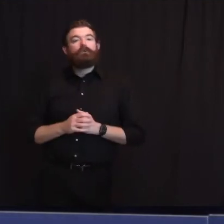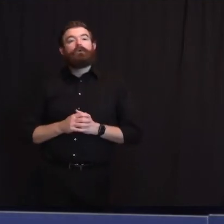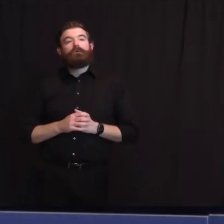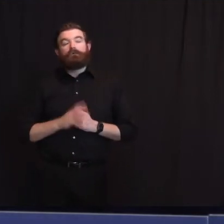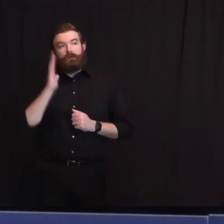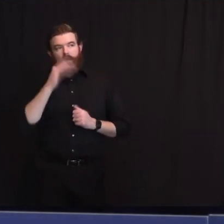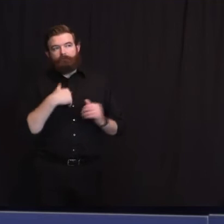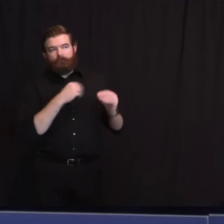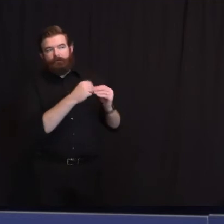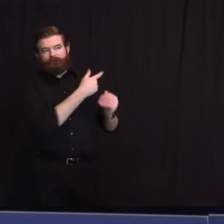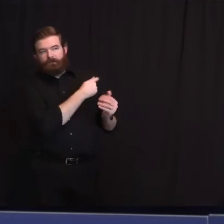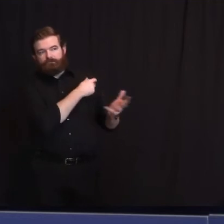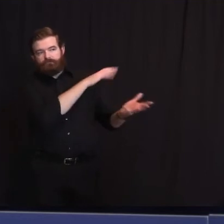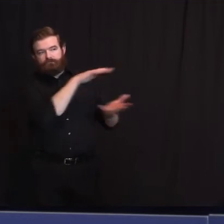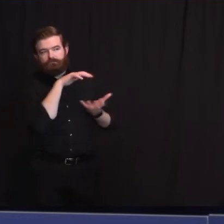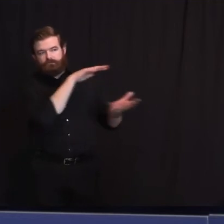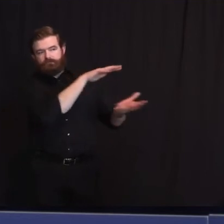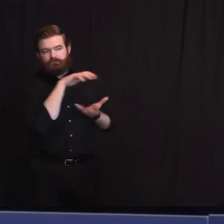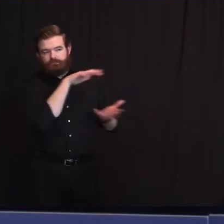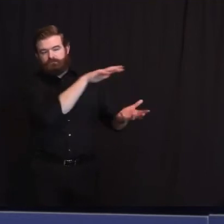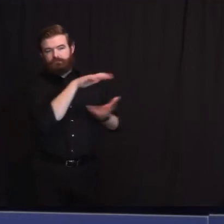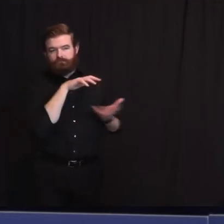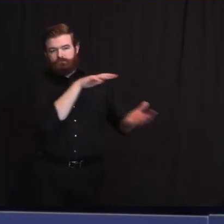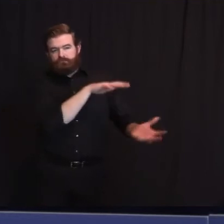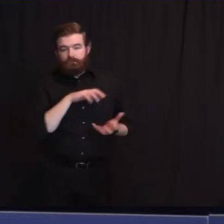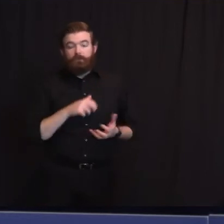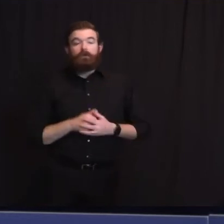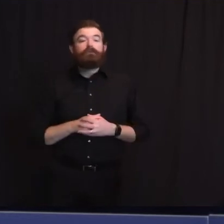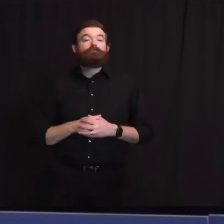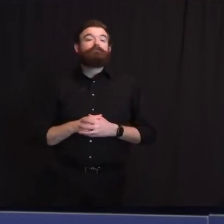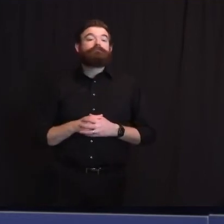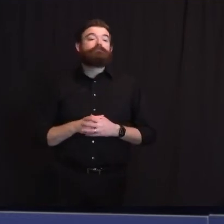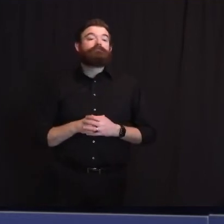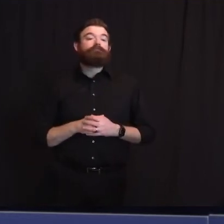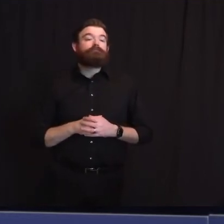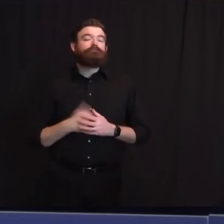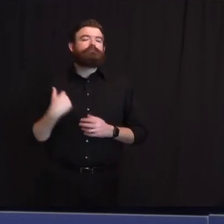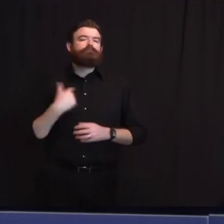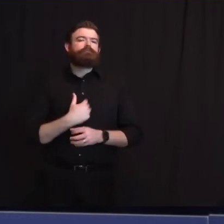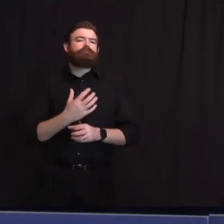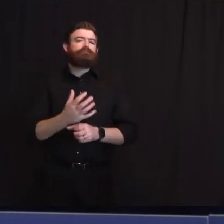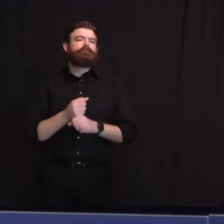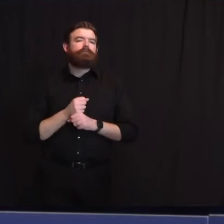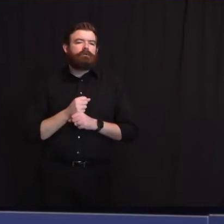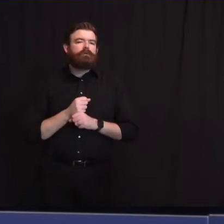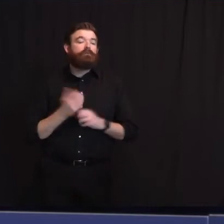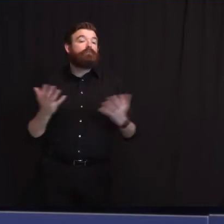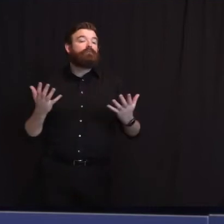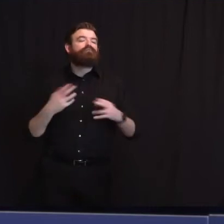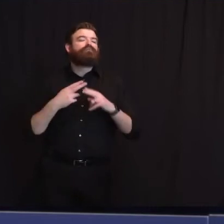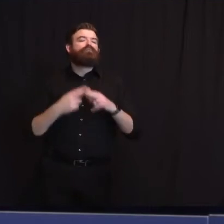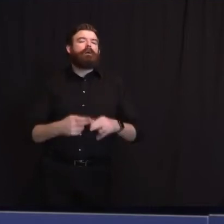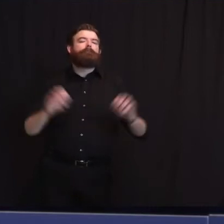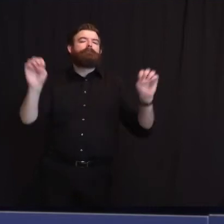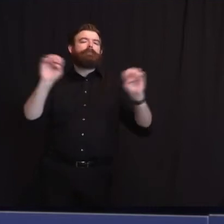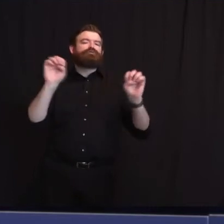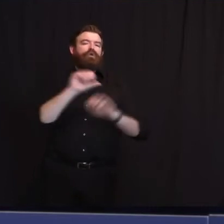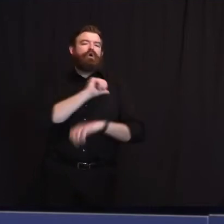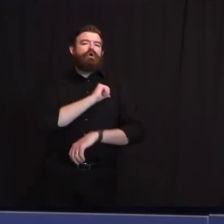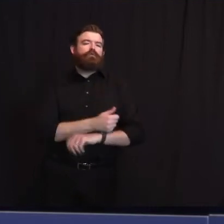new vaccines receive emergency use authorizations, the supply will start to support the